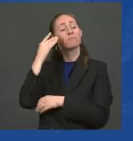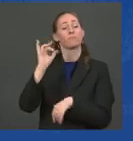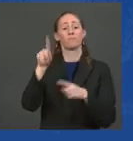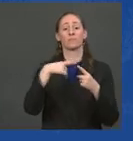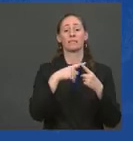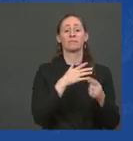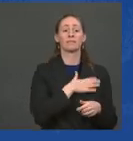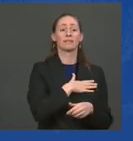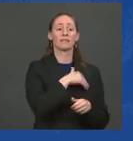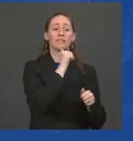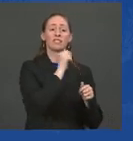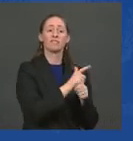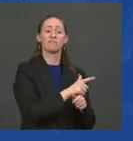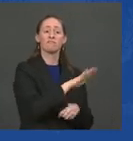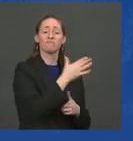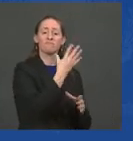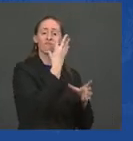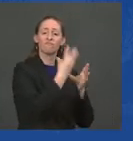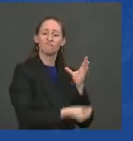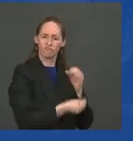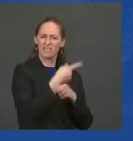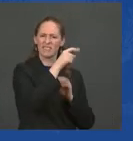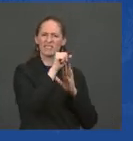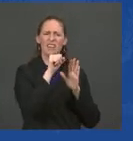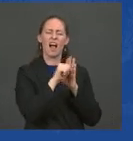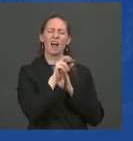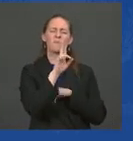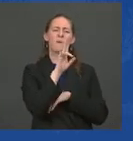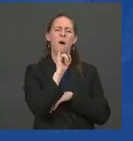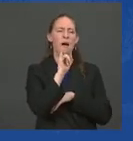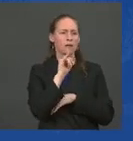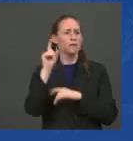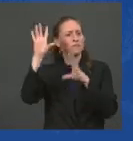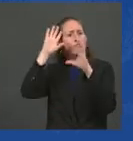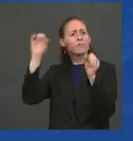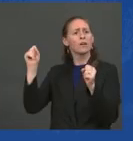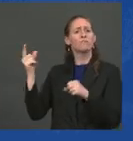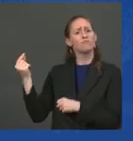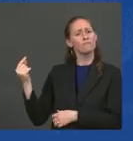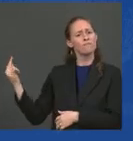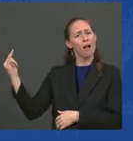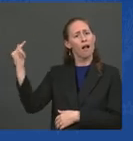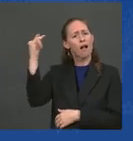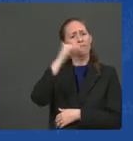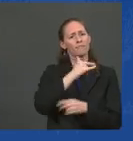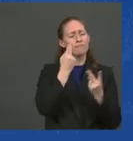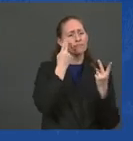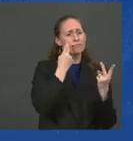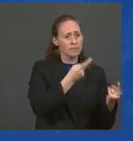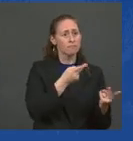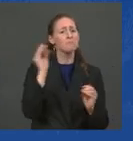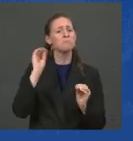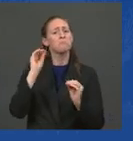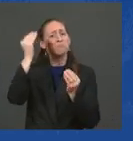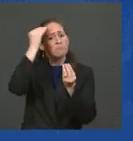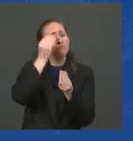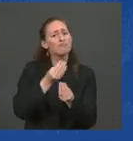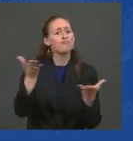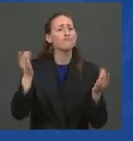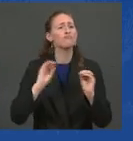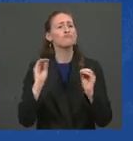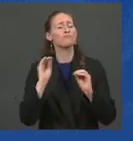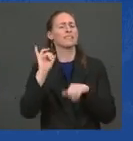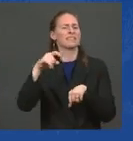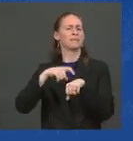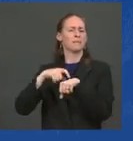Island, who came to Rhode Island and walked unannounced into that funeral home? It was then the Vice President of the United States, Joe